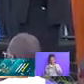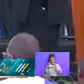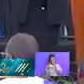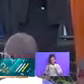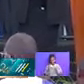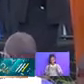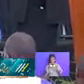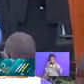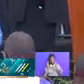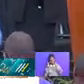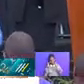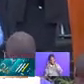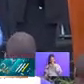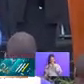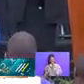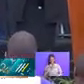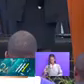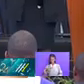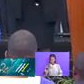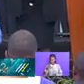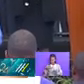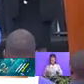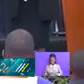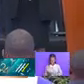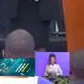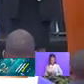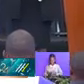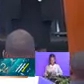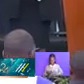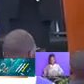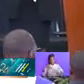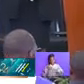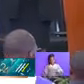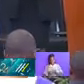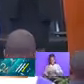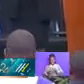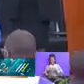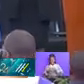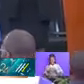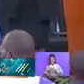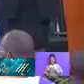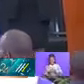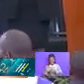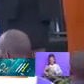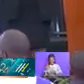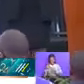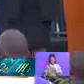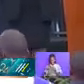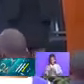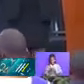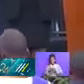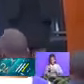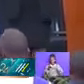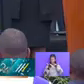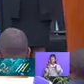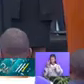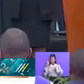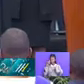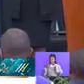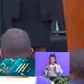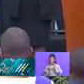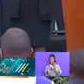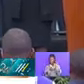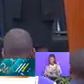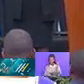a new dimension and the Lord said you are entering a season of that Dimension because of